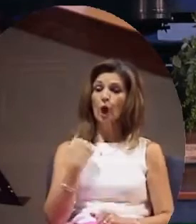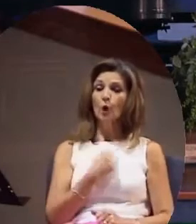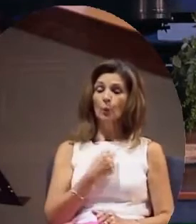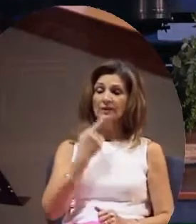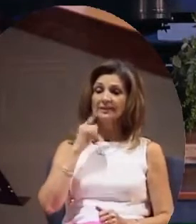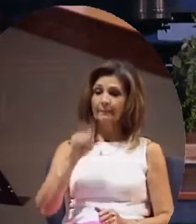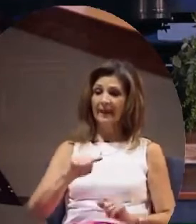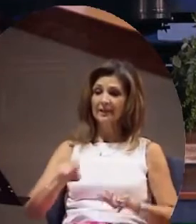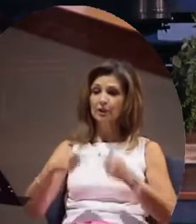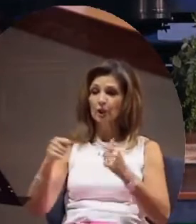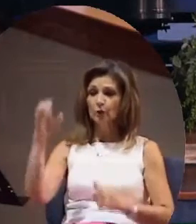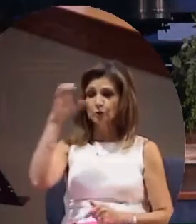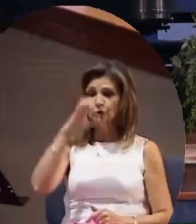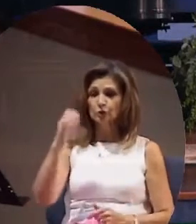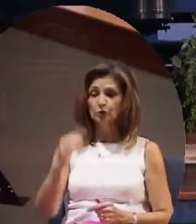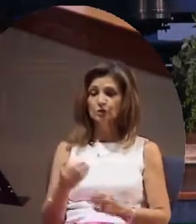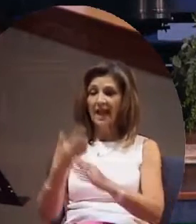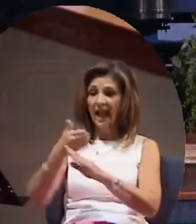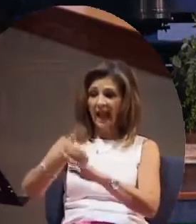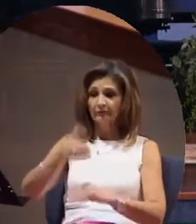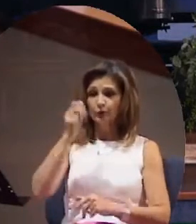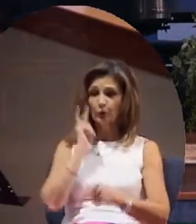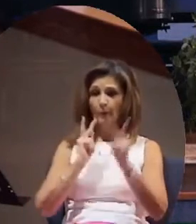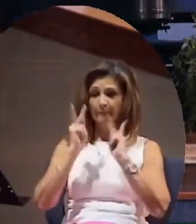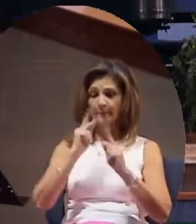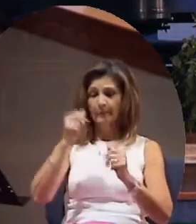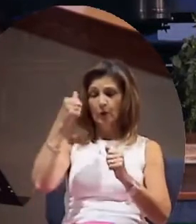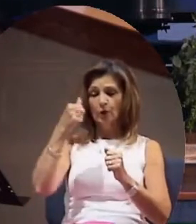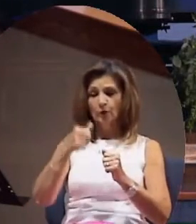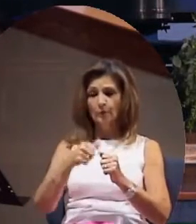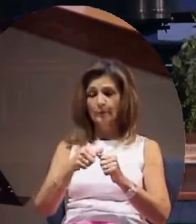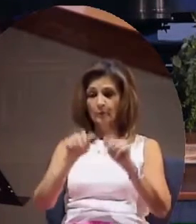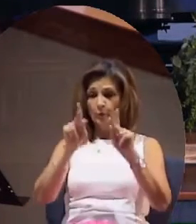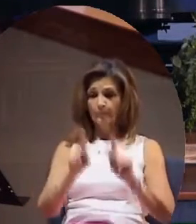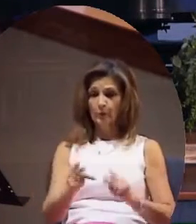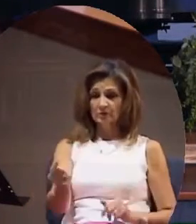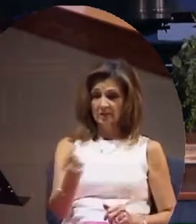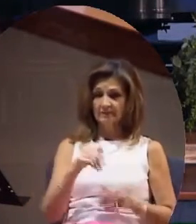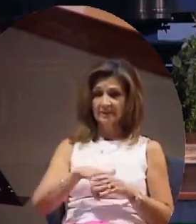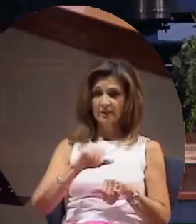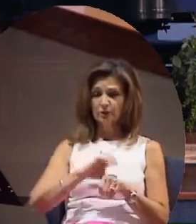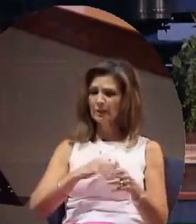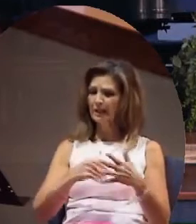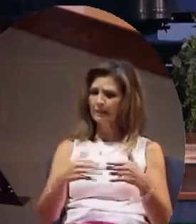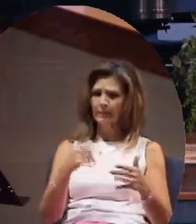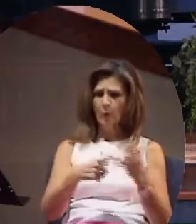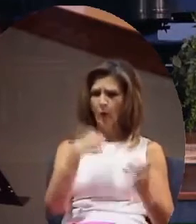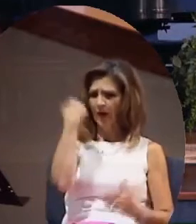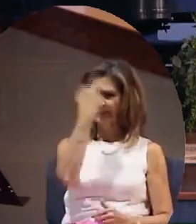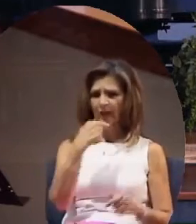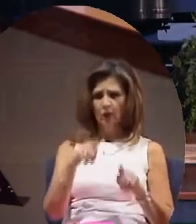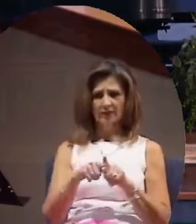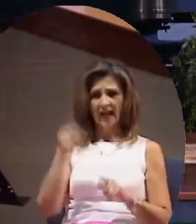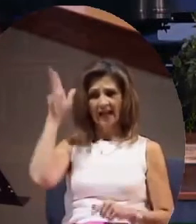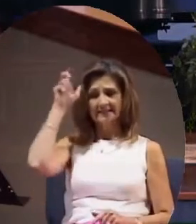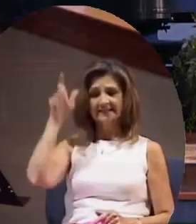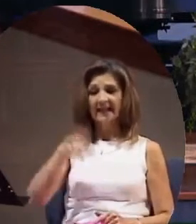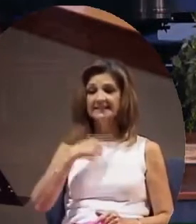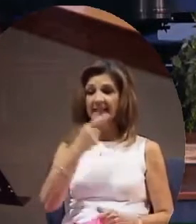them. One of the greatest things you can do, you remember when somebody comes in, don't matter what they look like,